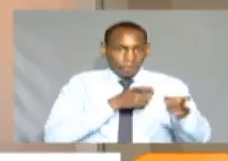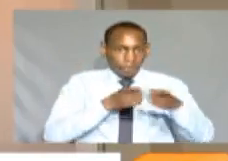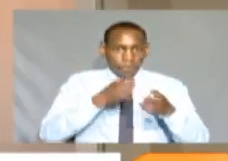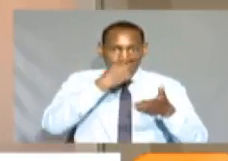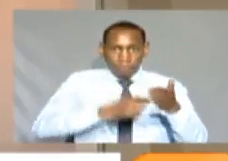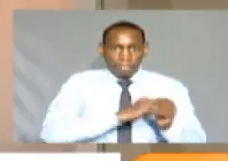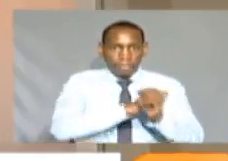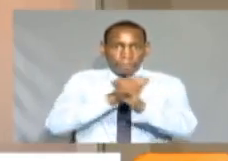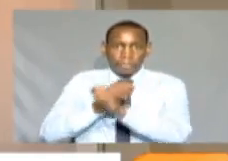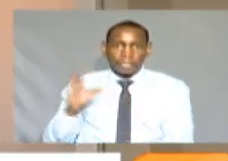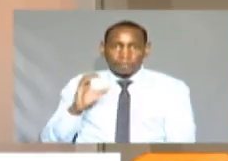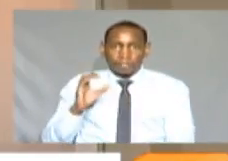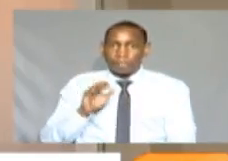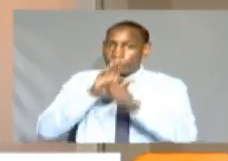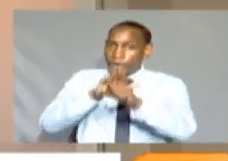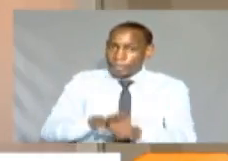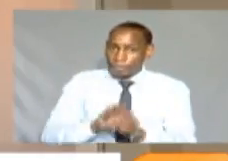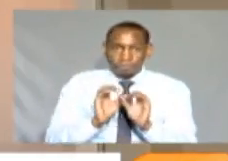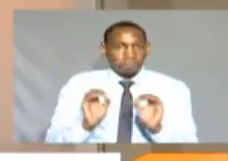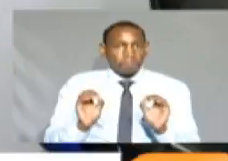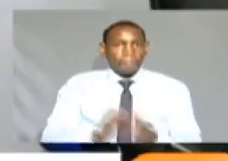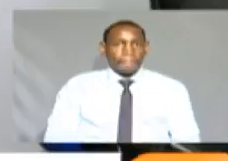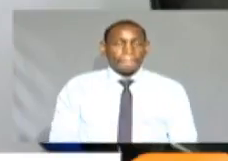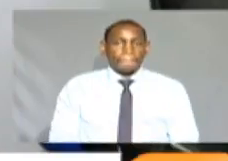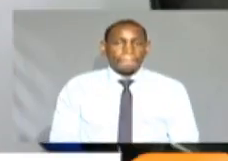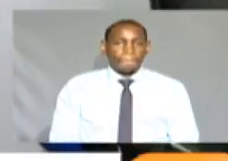prices to protect consumers from exploitation.